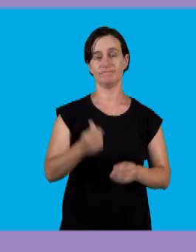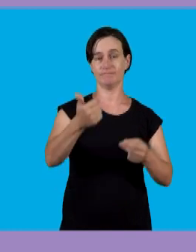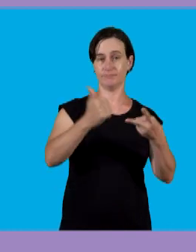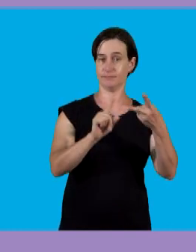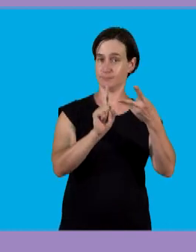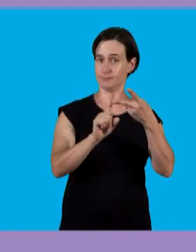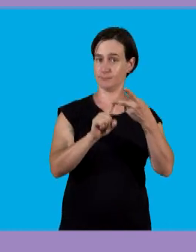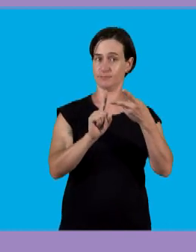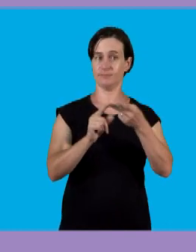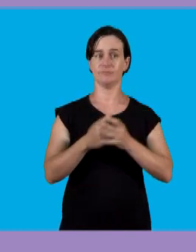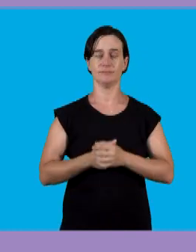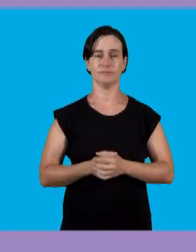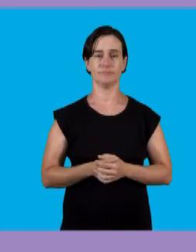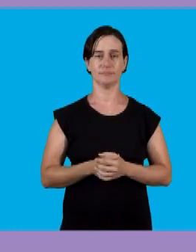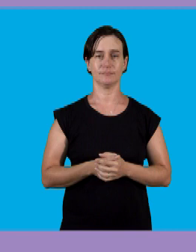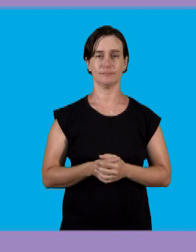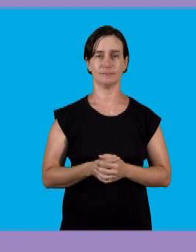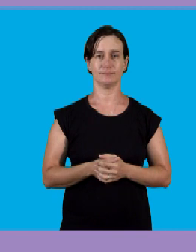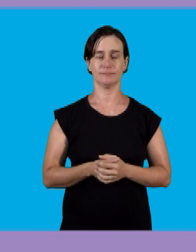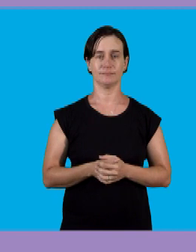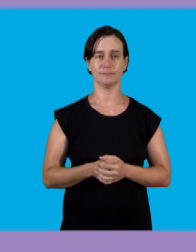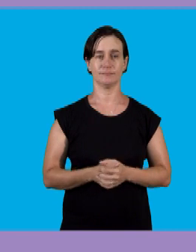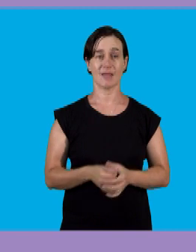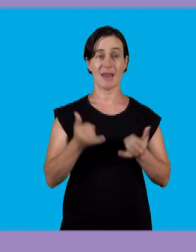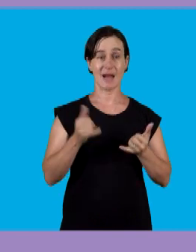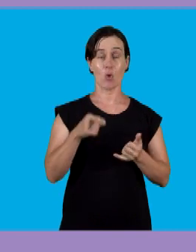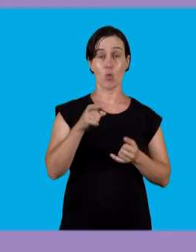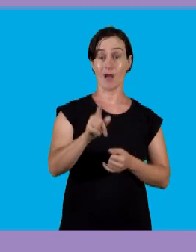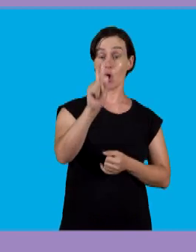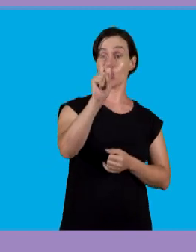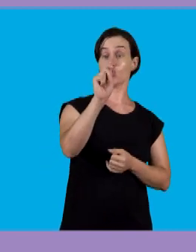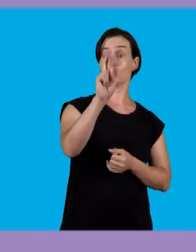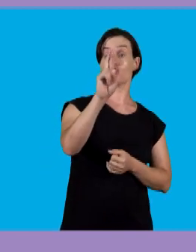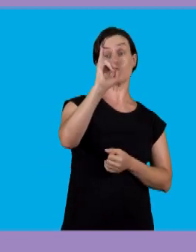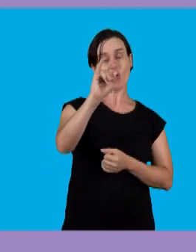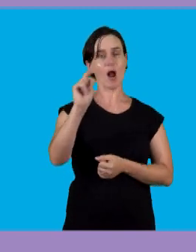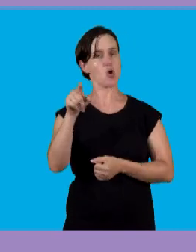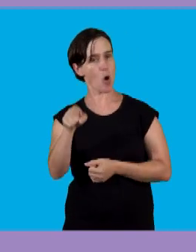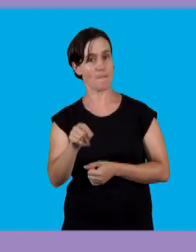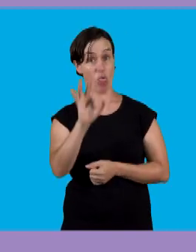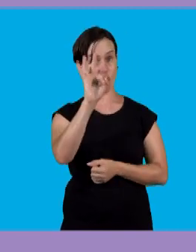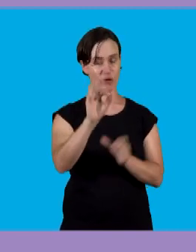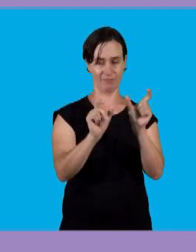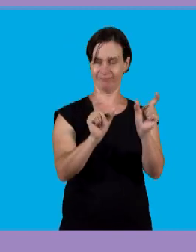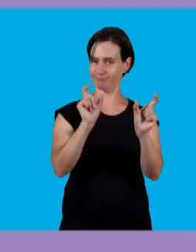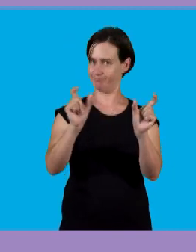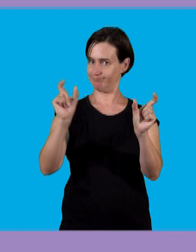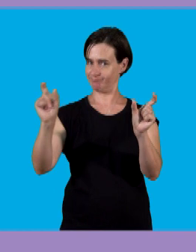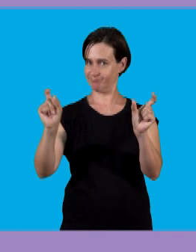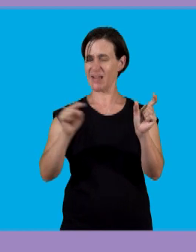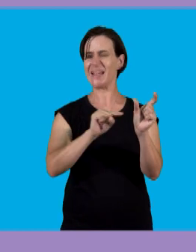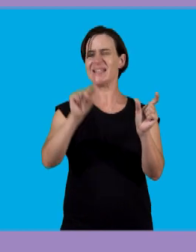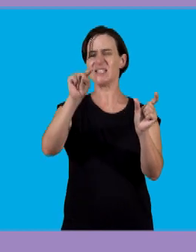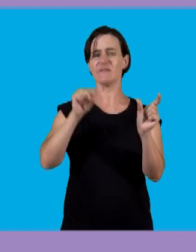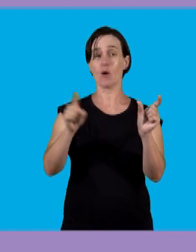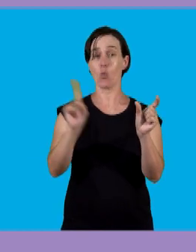the second question here. Now we have been given a trinomial, and that trinomial is being divided by a constant monomial. So